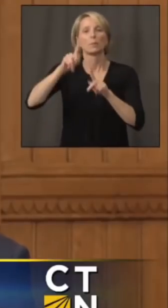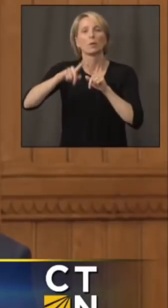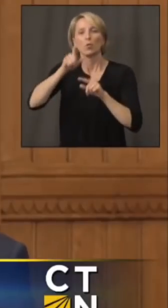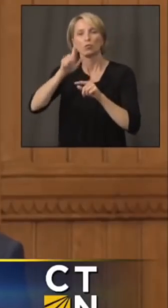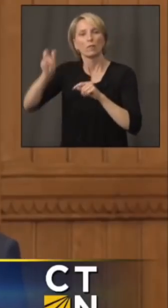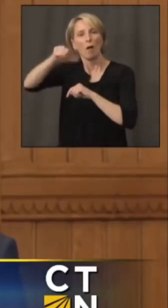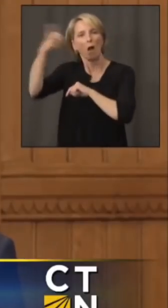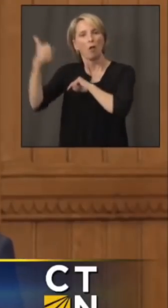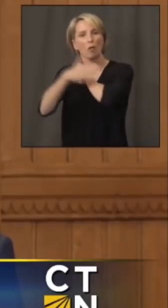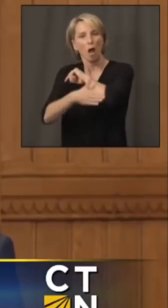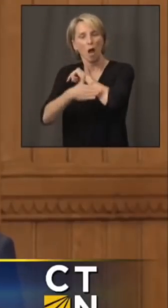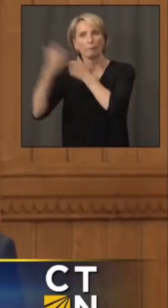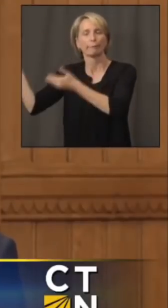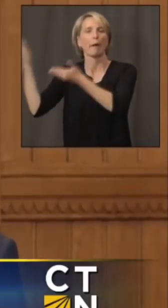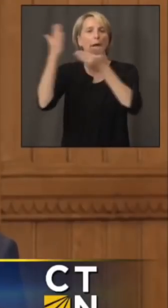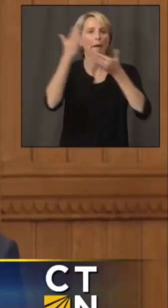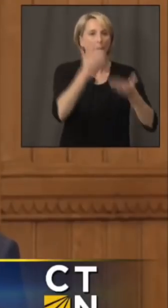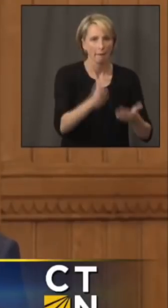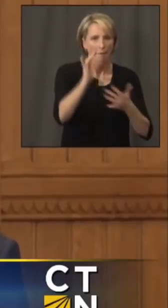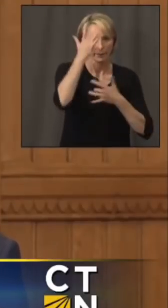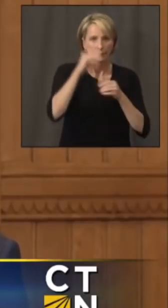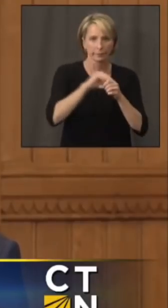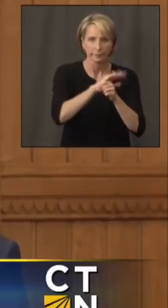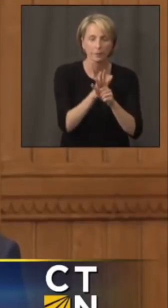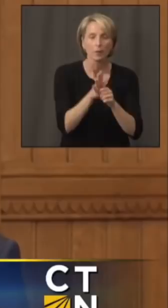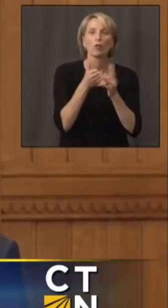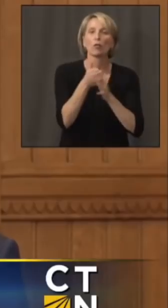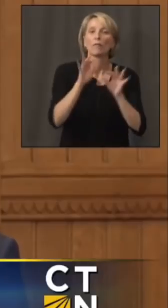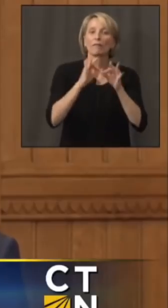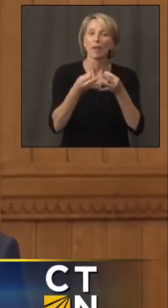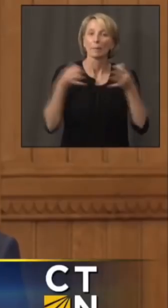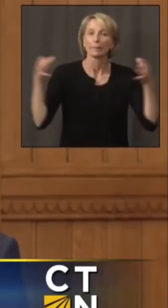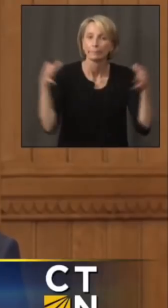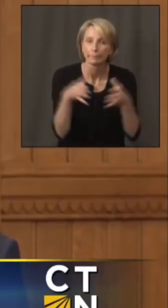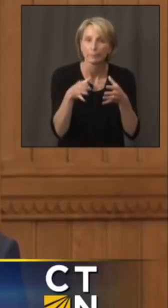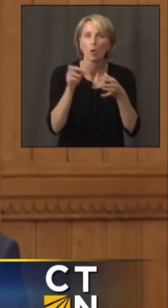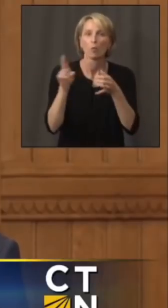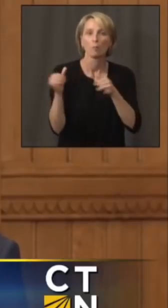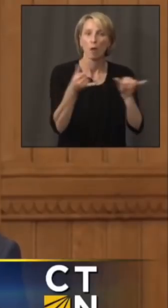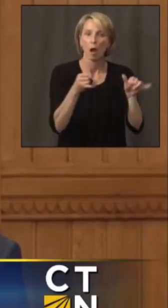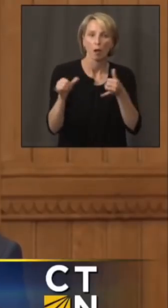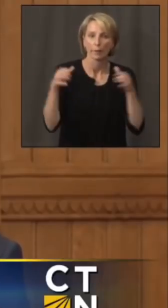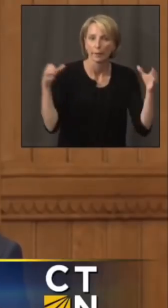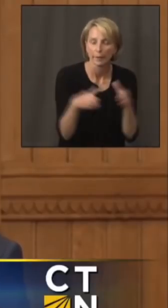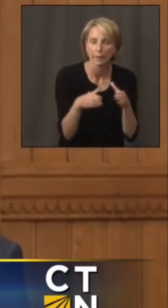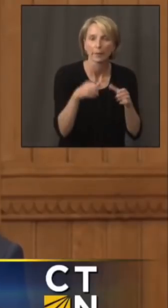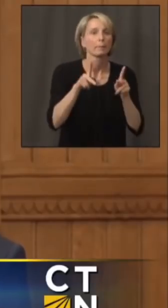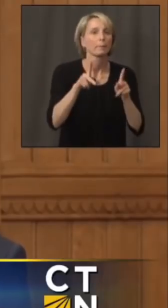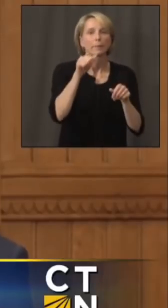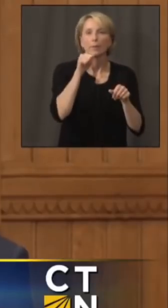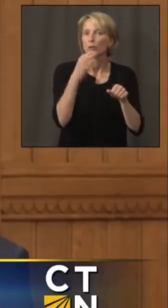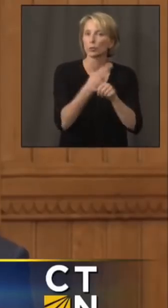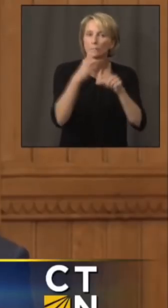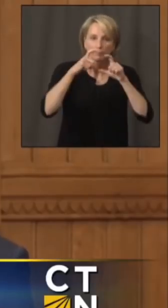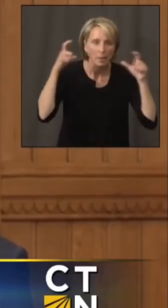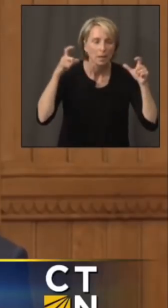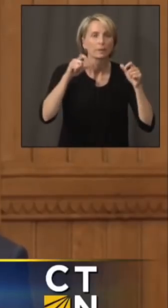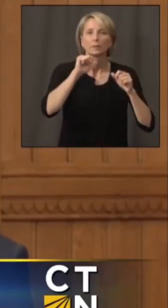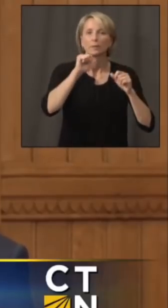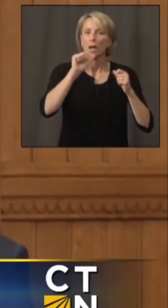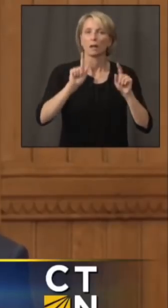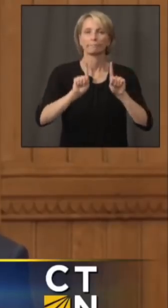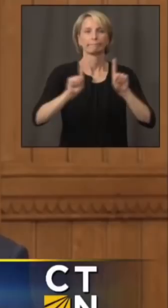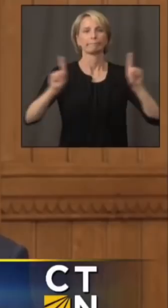in, introducing them at parties or family gatherings where people are not wearing masks and not socially distancing.